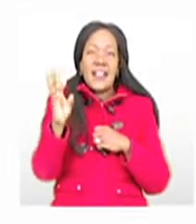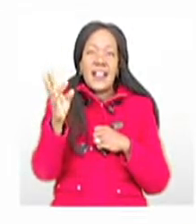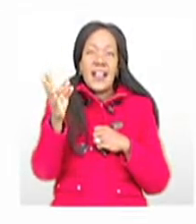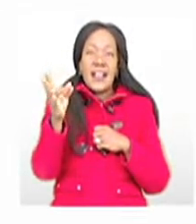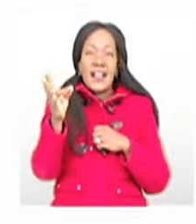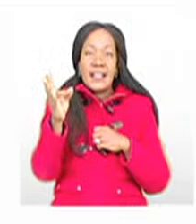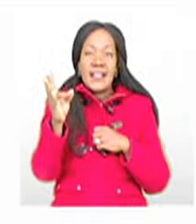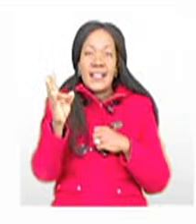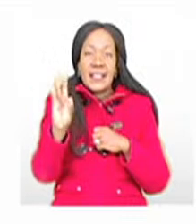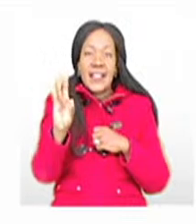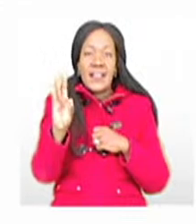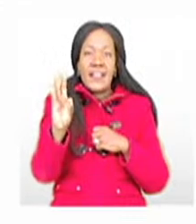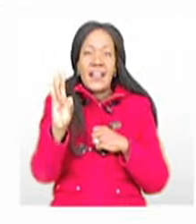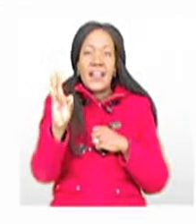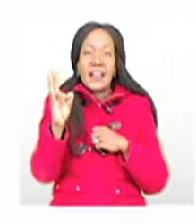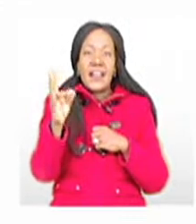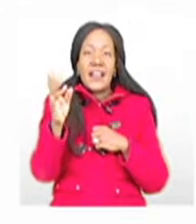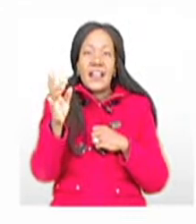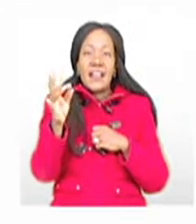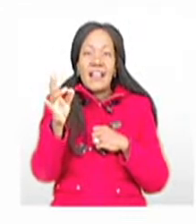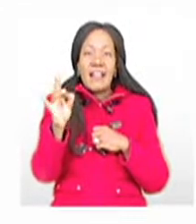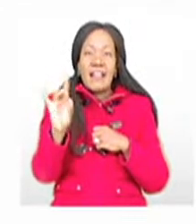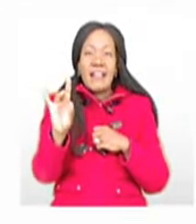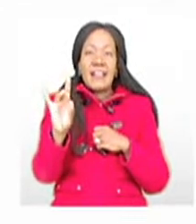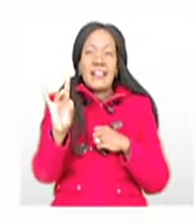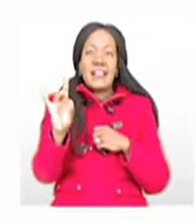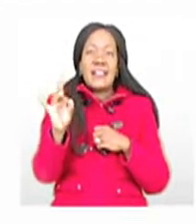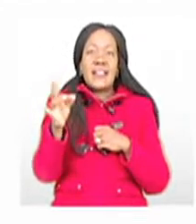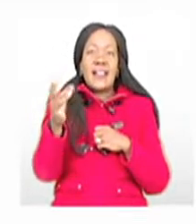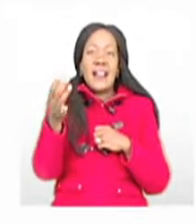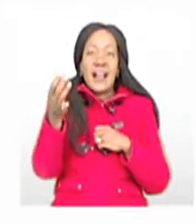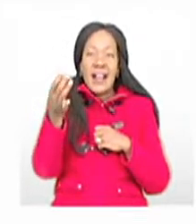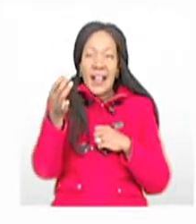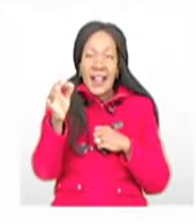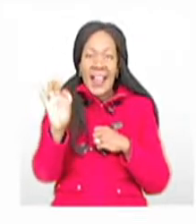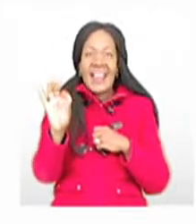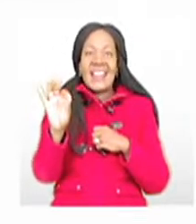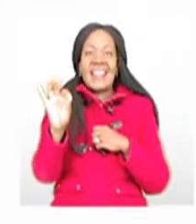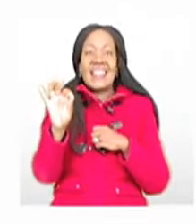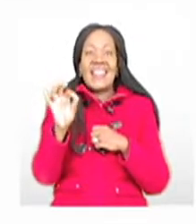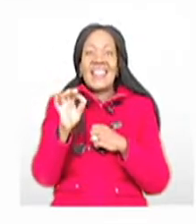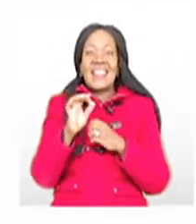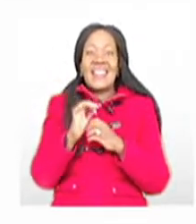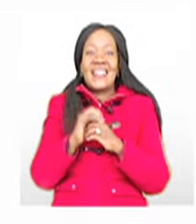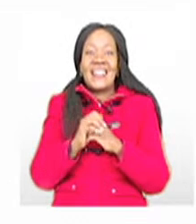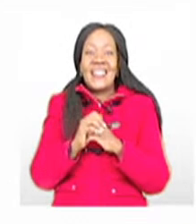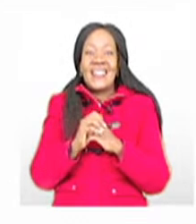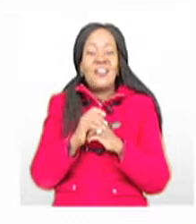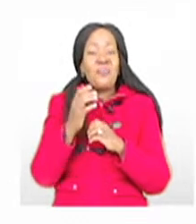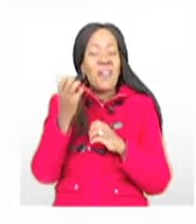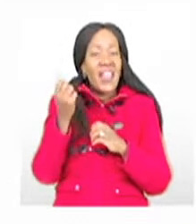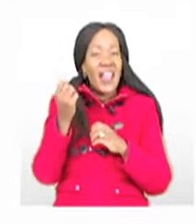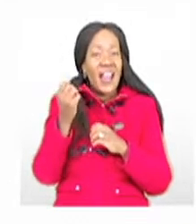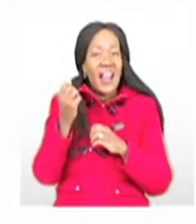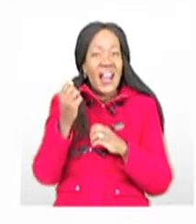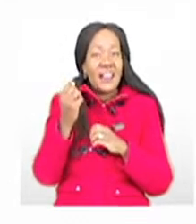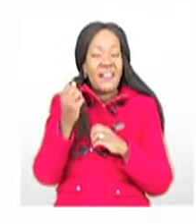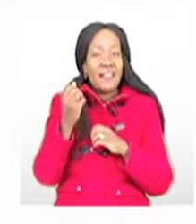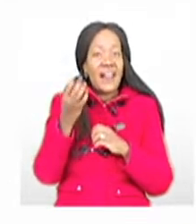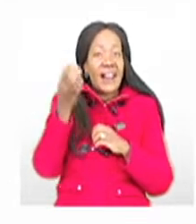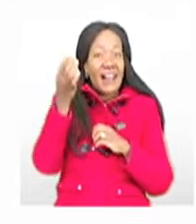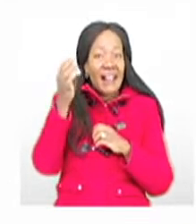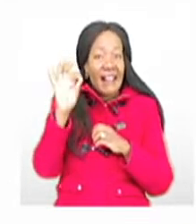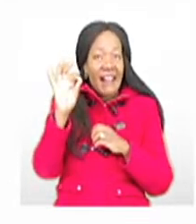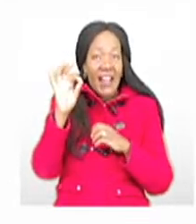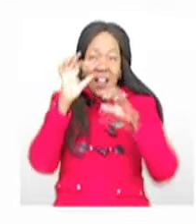6, 7, 8, 9. There are 9 birds on